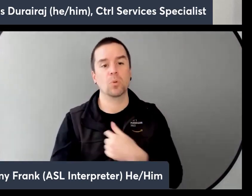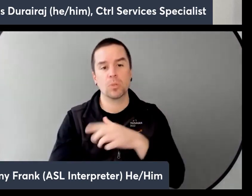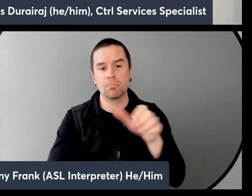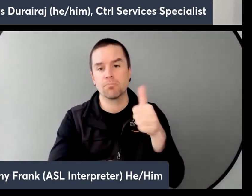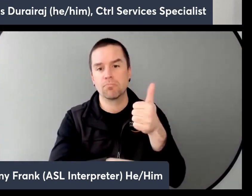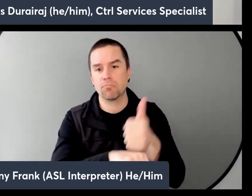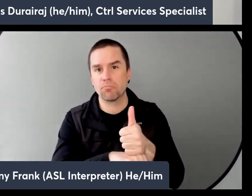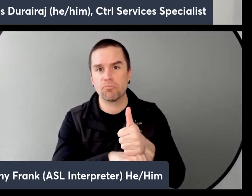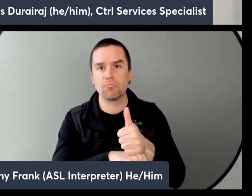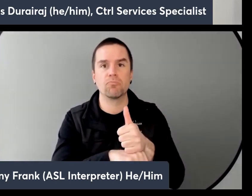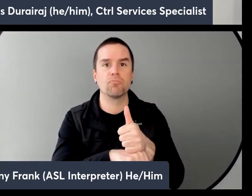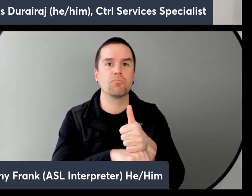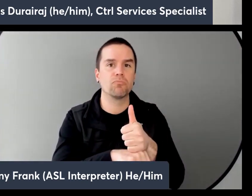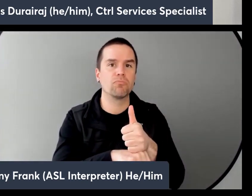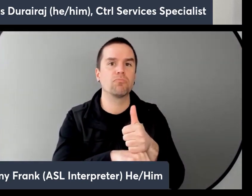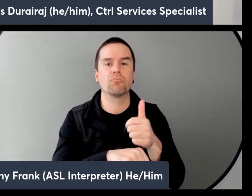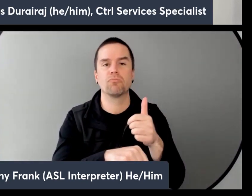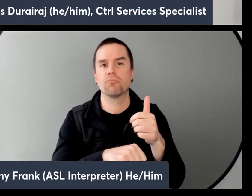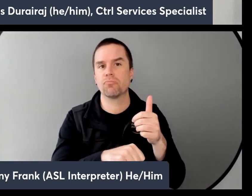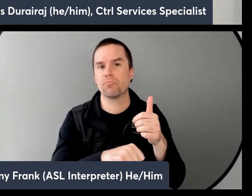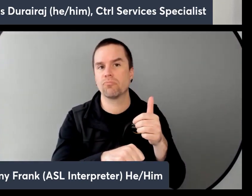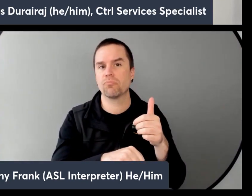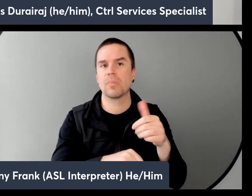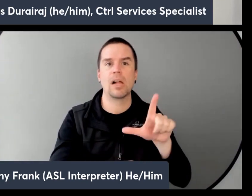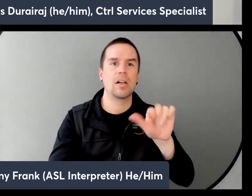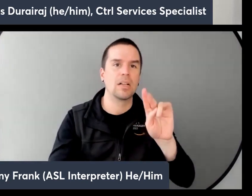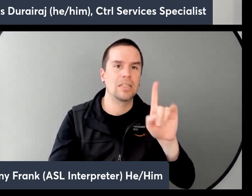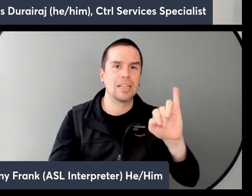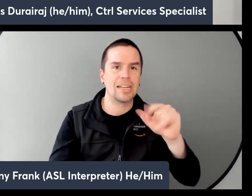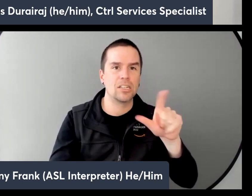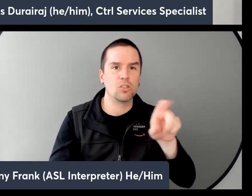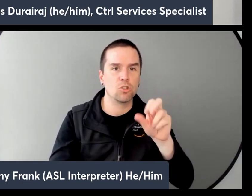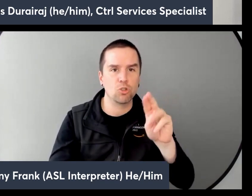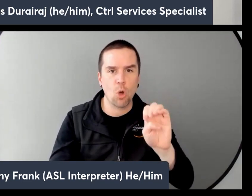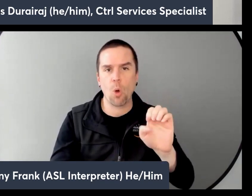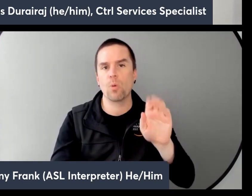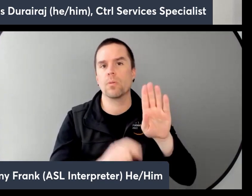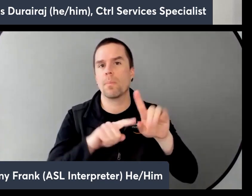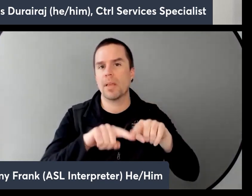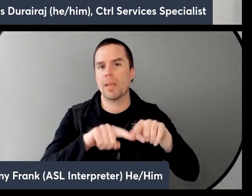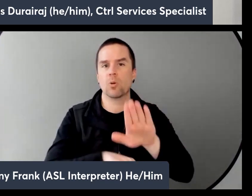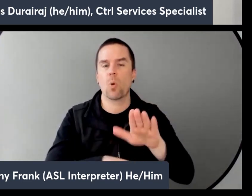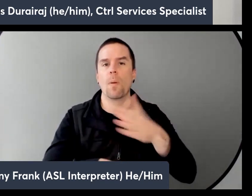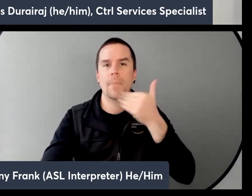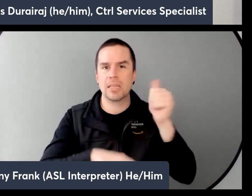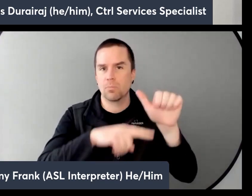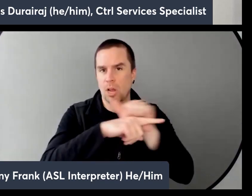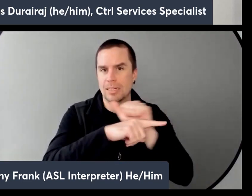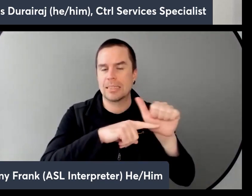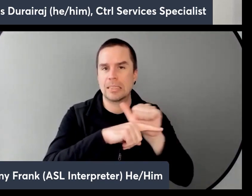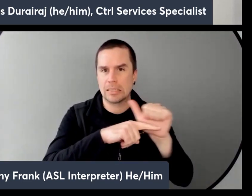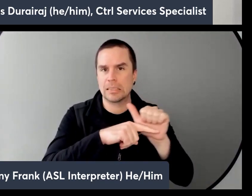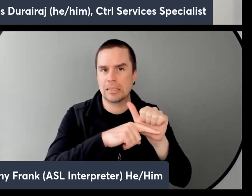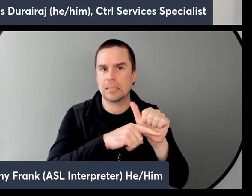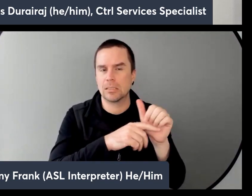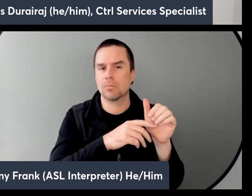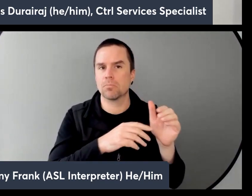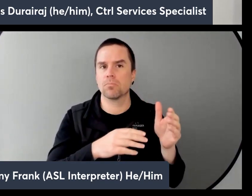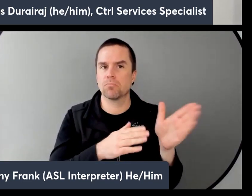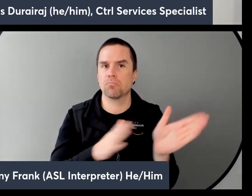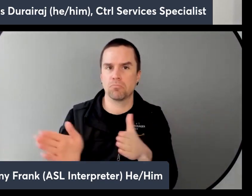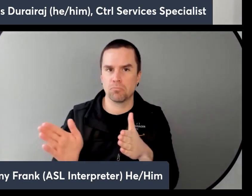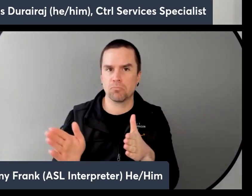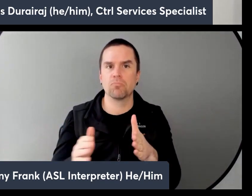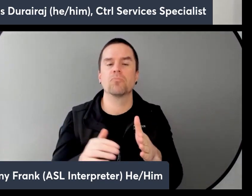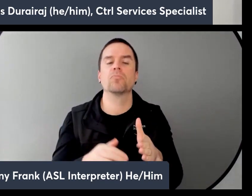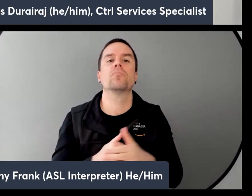zone based on best practice blueprints for your identity, federated access, and account structure. And if